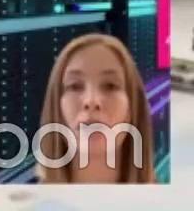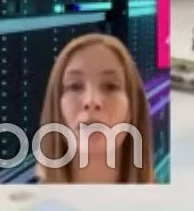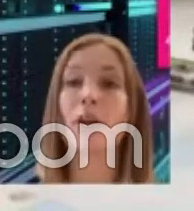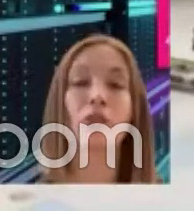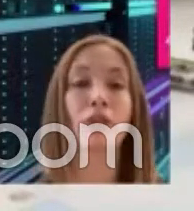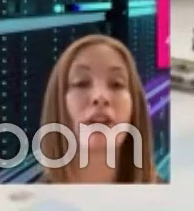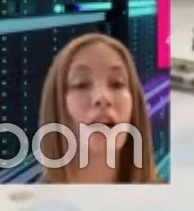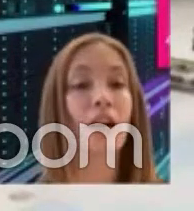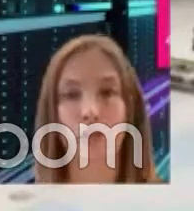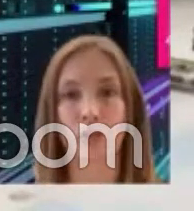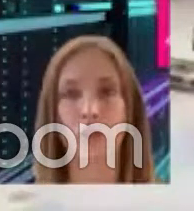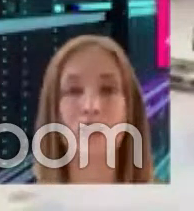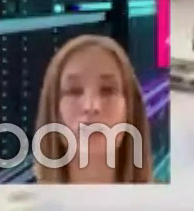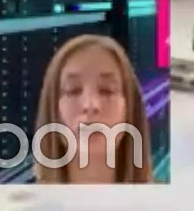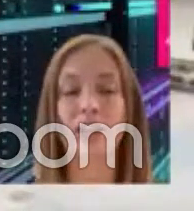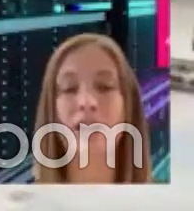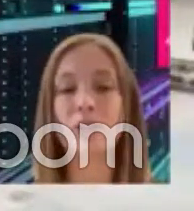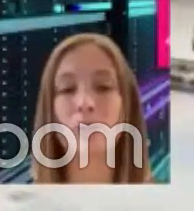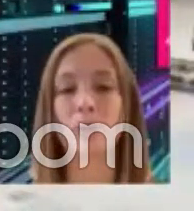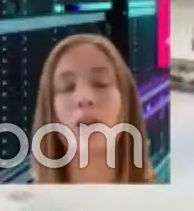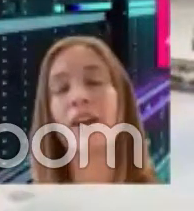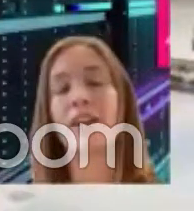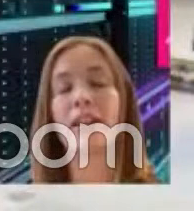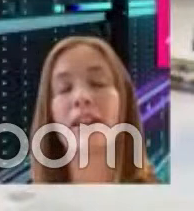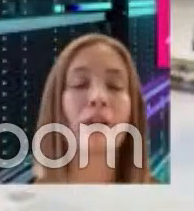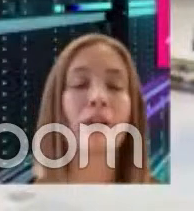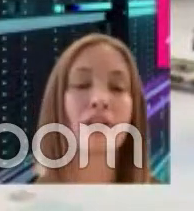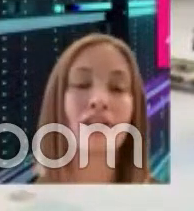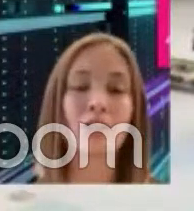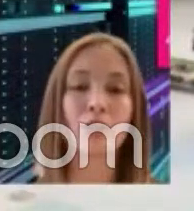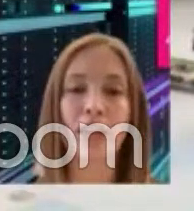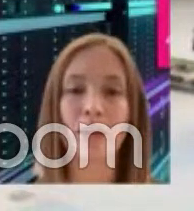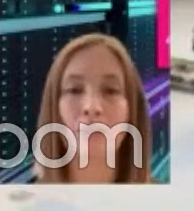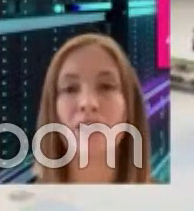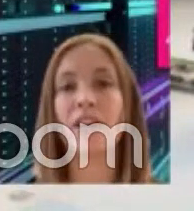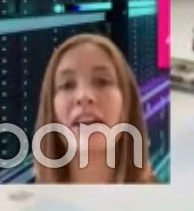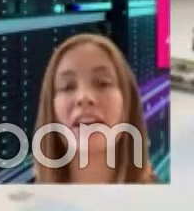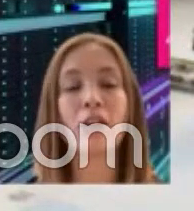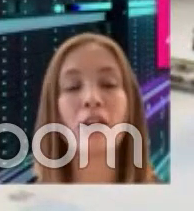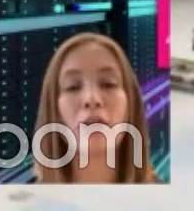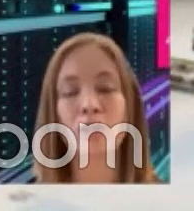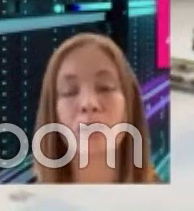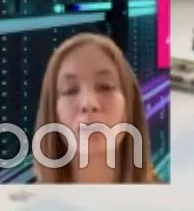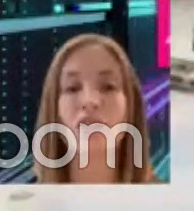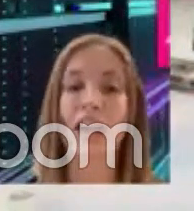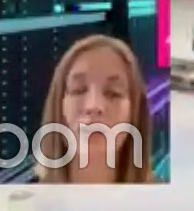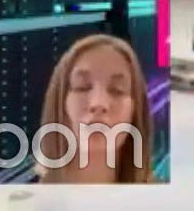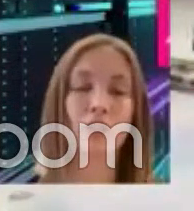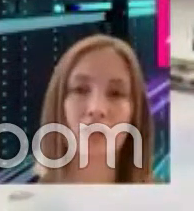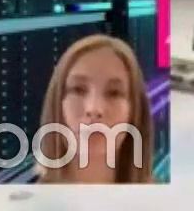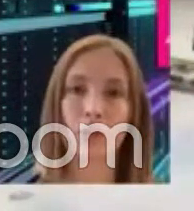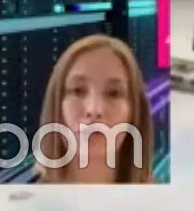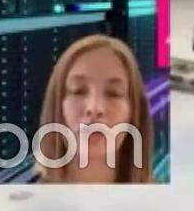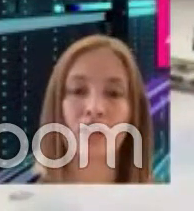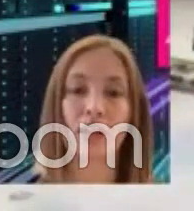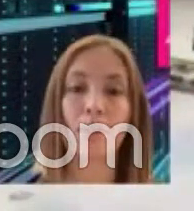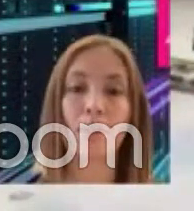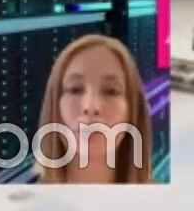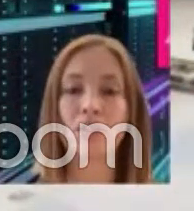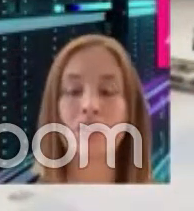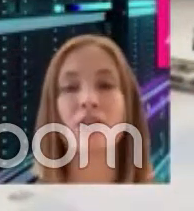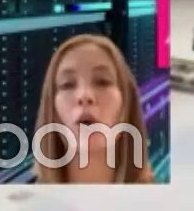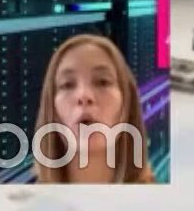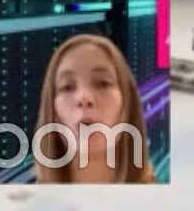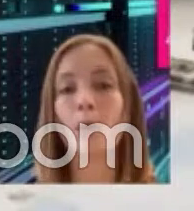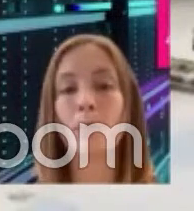so they've made the blocks different colors so they're easily recognizable they might have distinctive shapes even if the blocks have to look similar for design